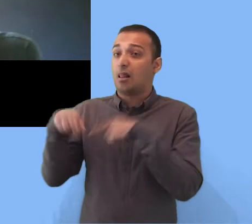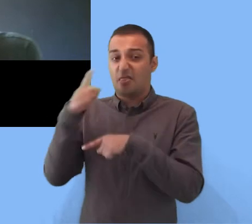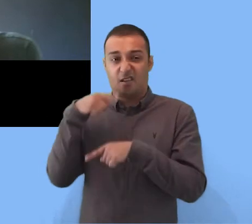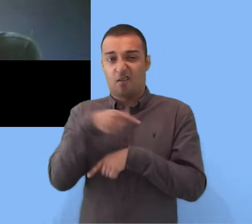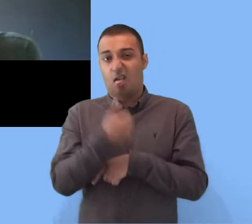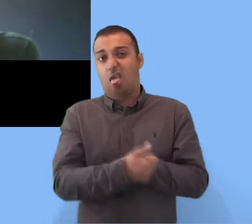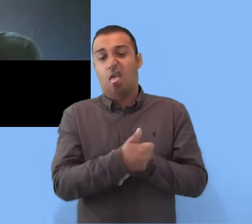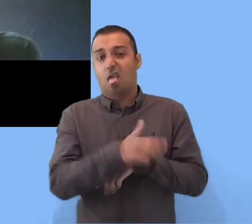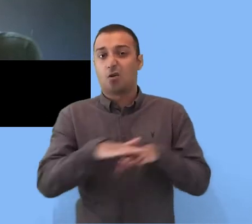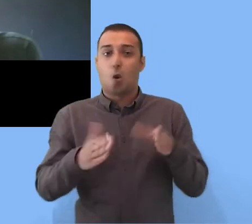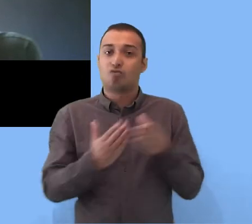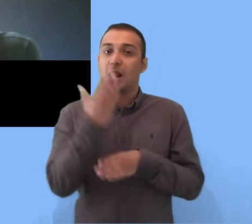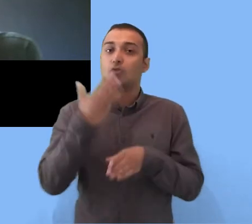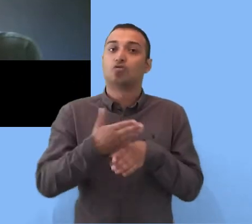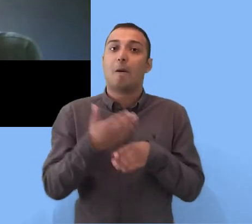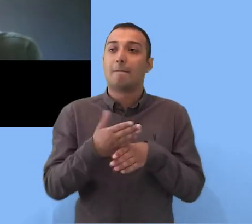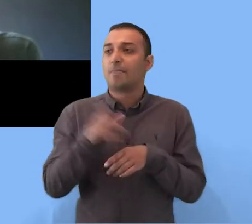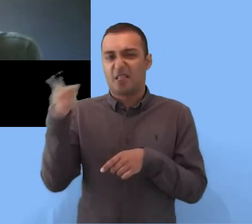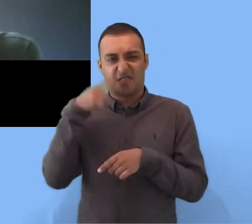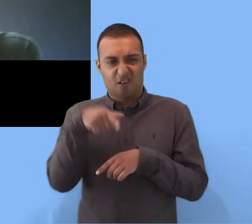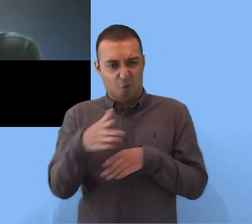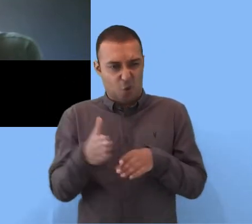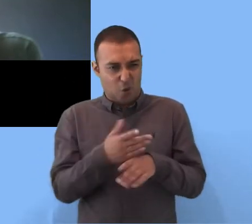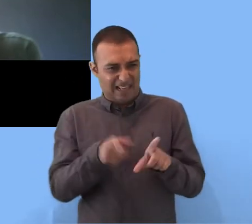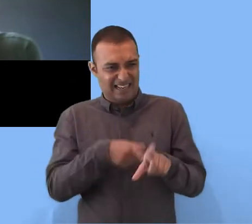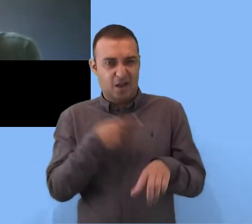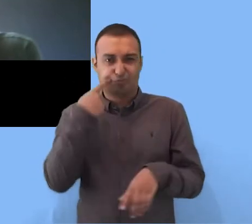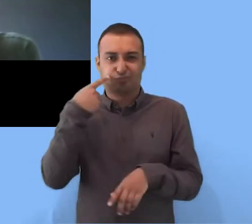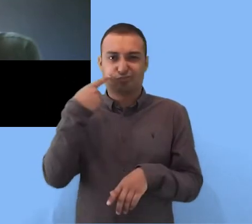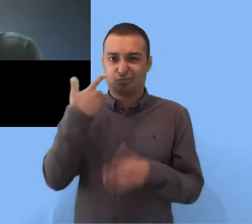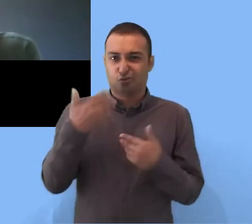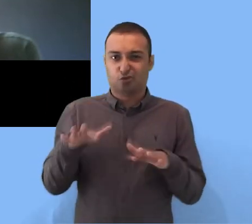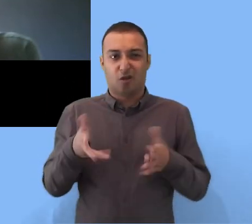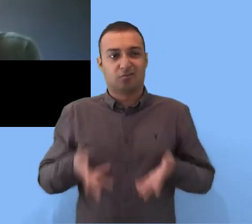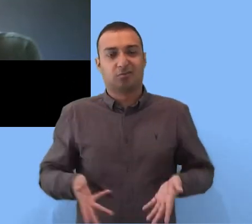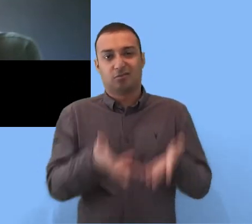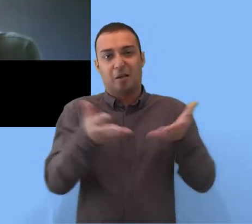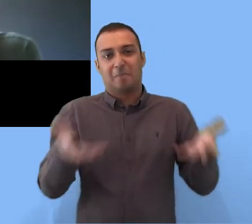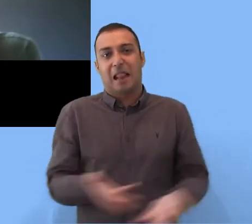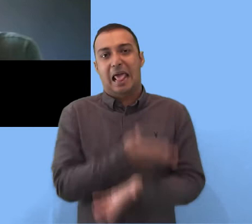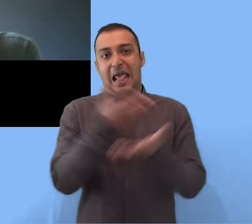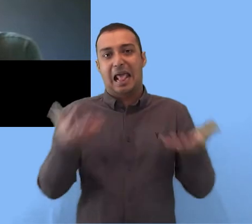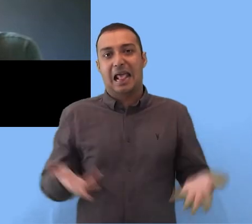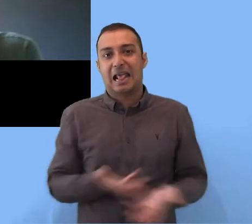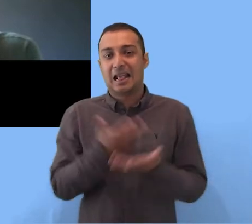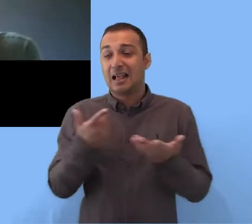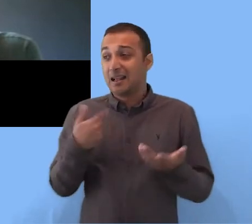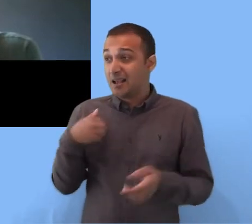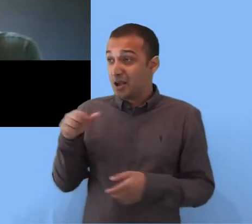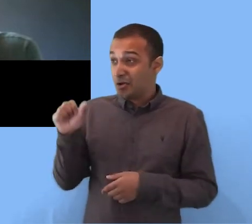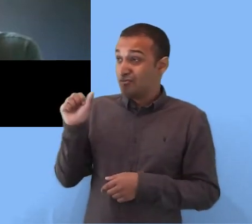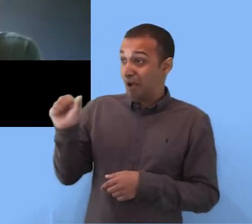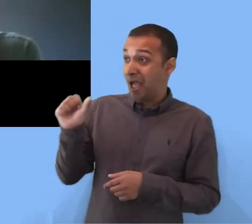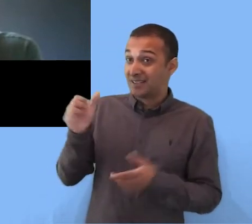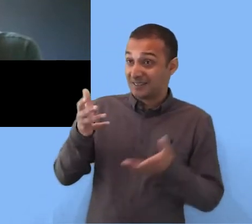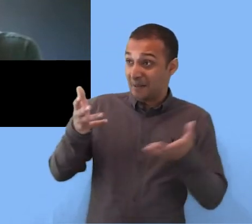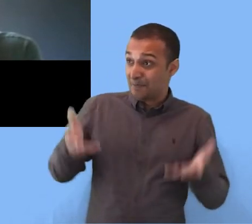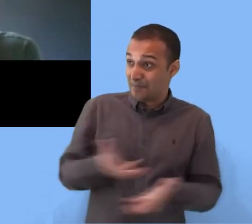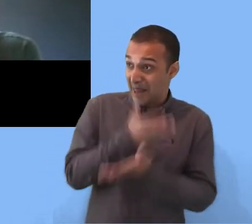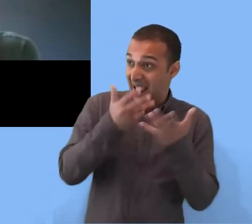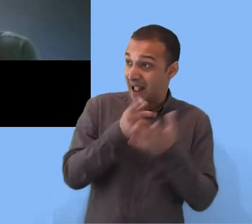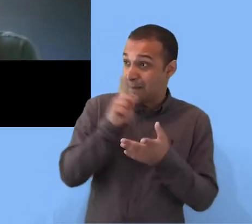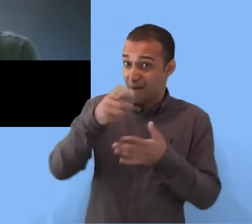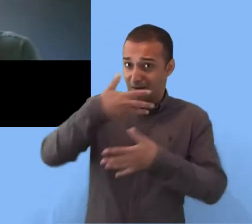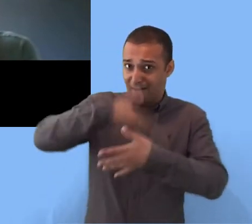And I was like, yeah, play is, you know, one of the foundations, but there's so much behind it. There's so much theory that